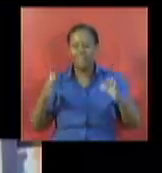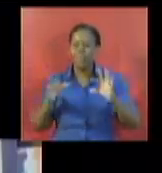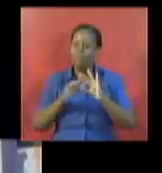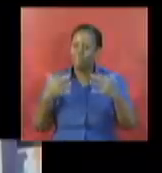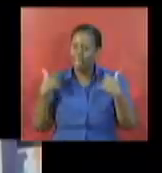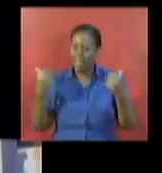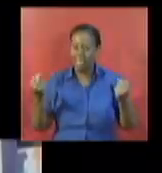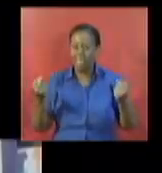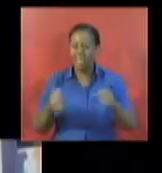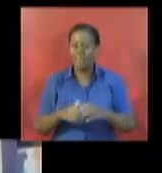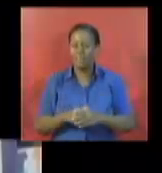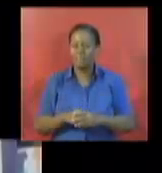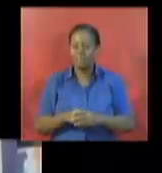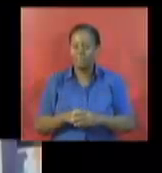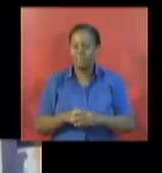question.